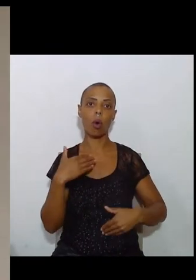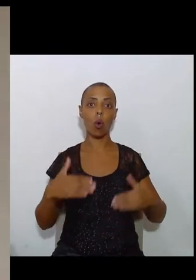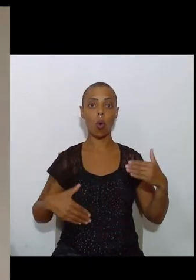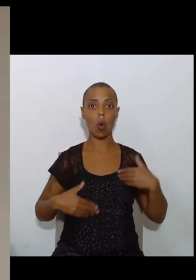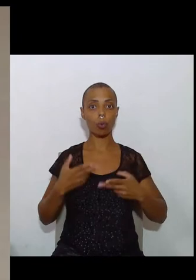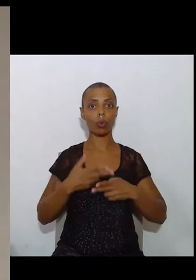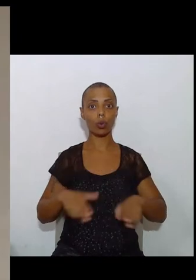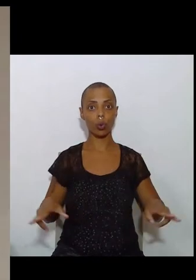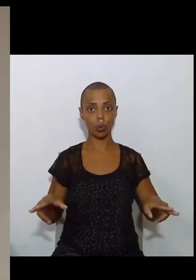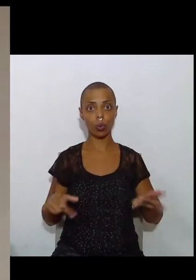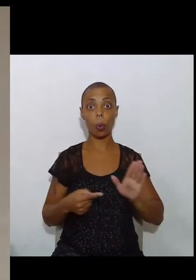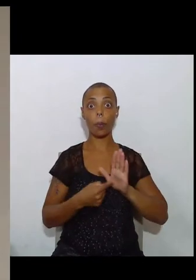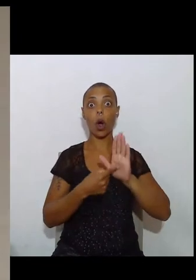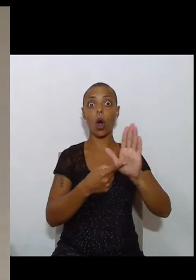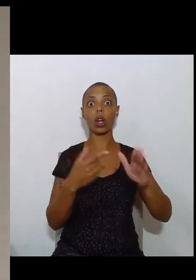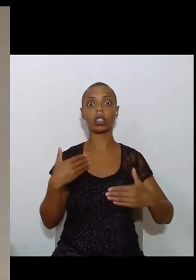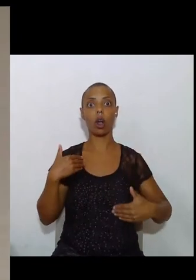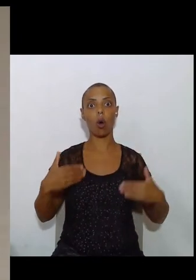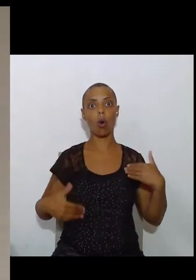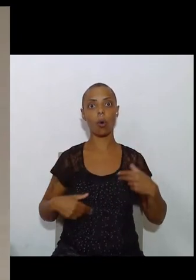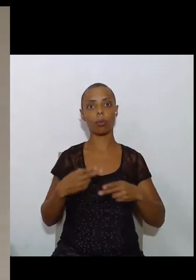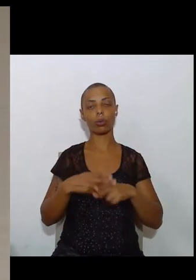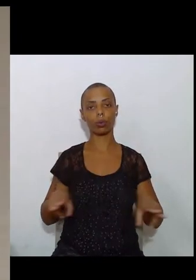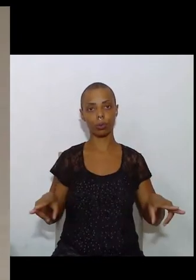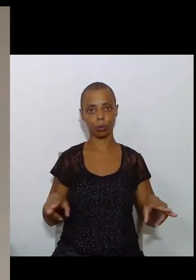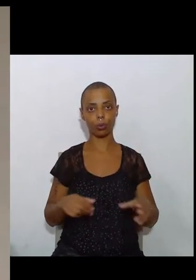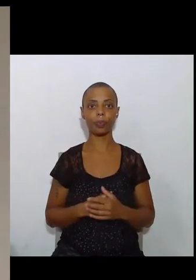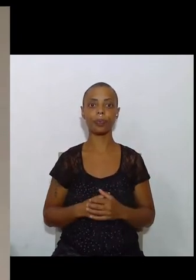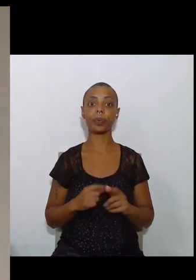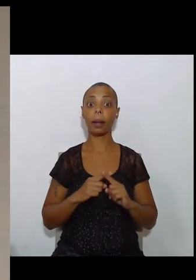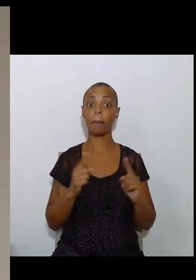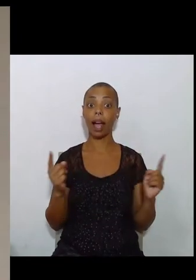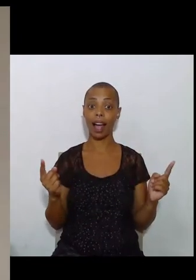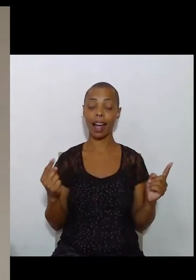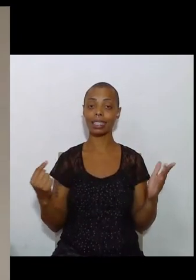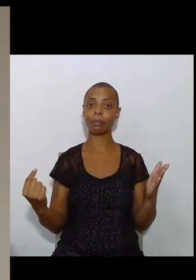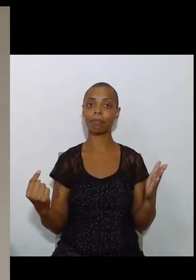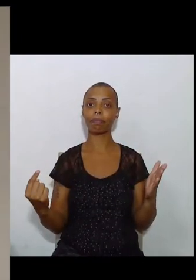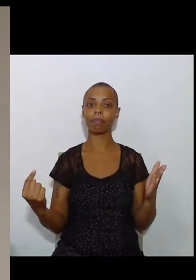interested in depicting my naked body